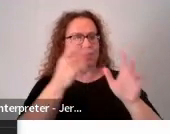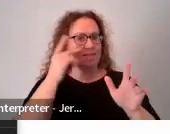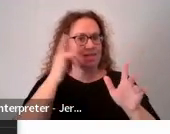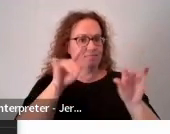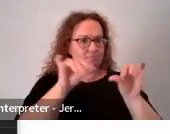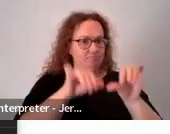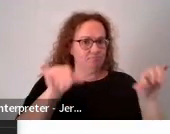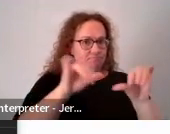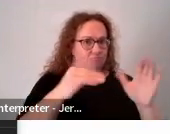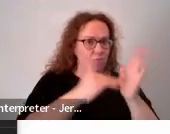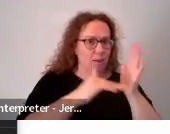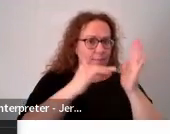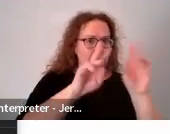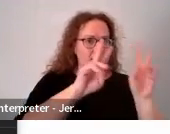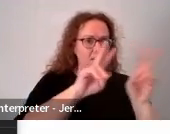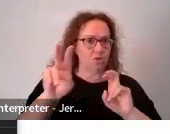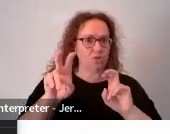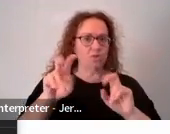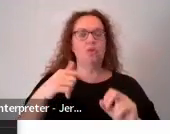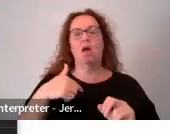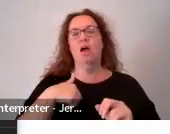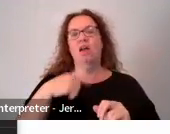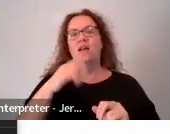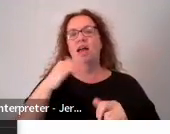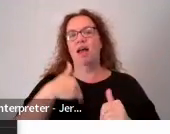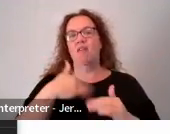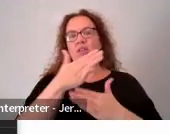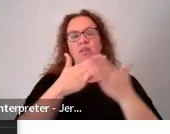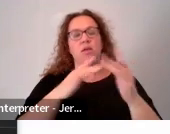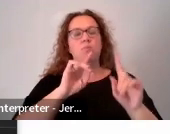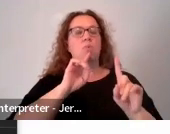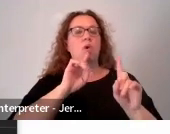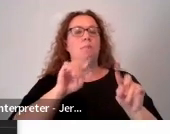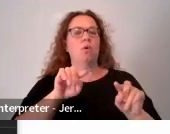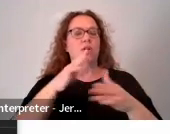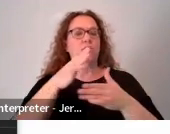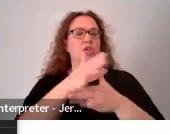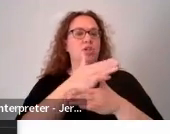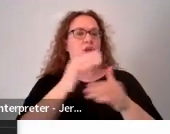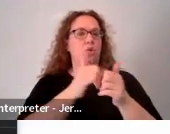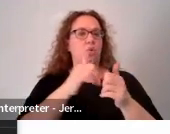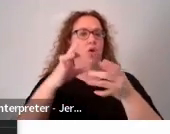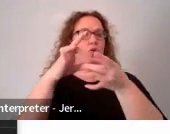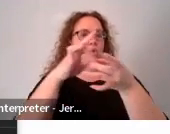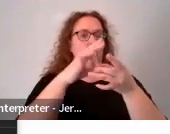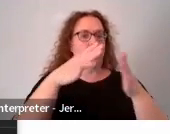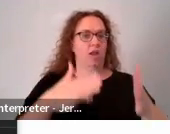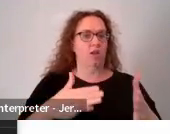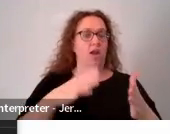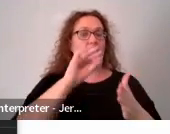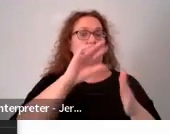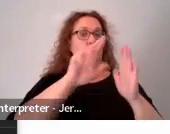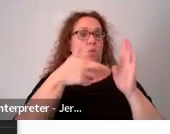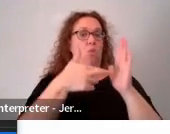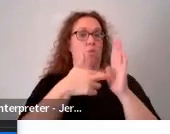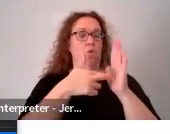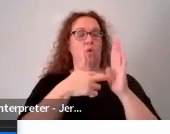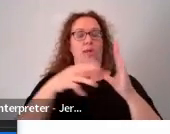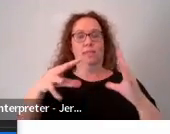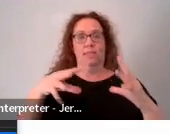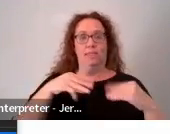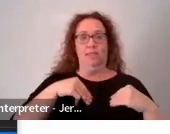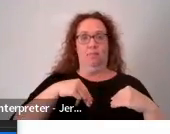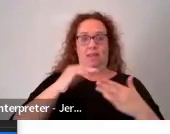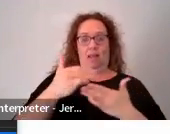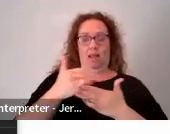So I spoke a little bit about reports that are shared with the quality coordinator, and the role that they play in taking any of